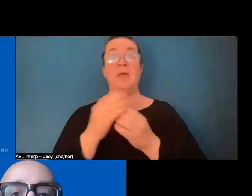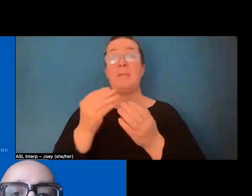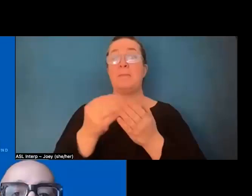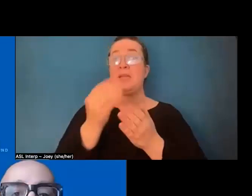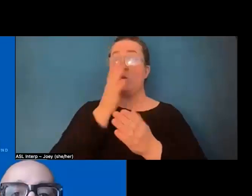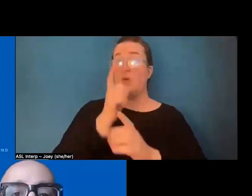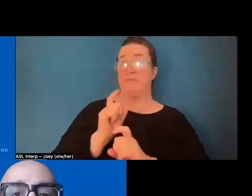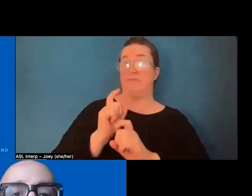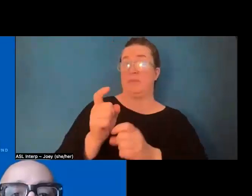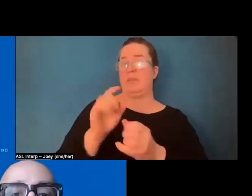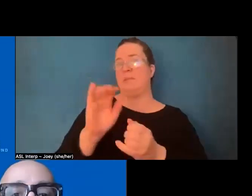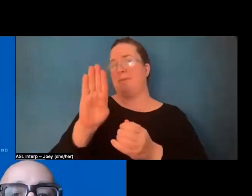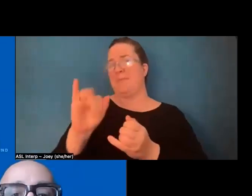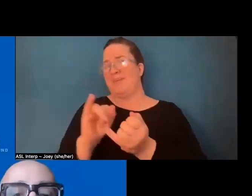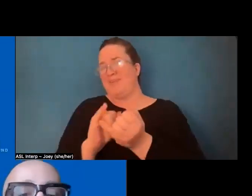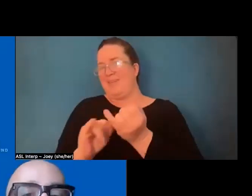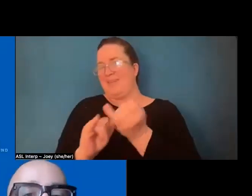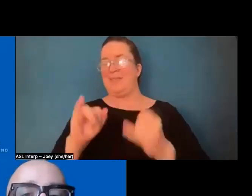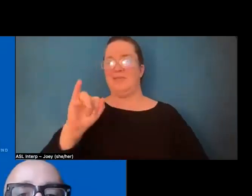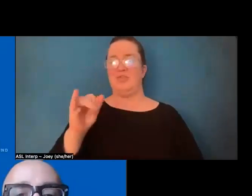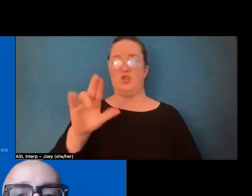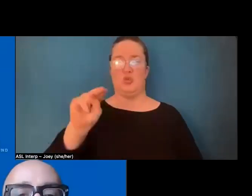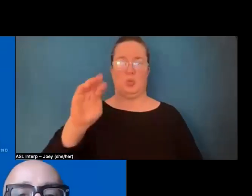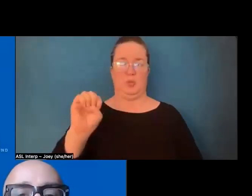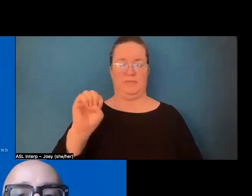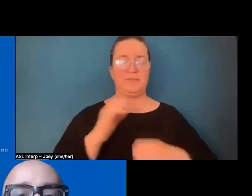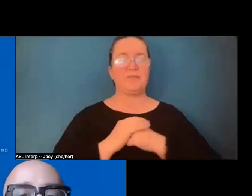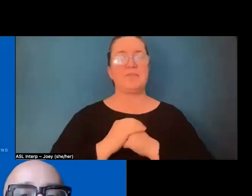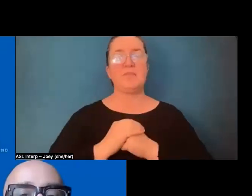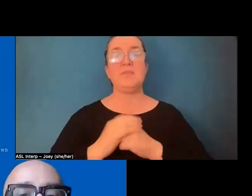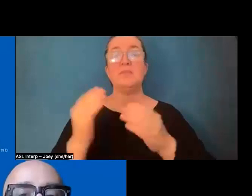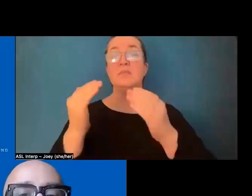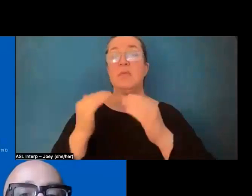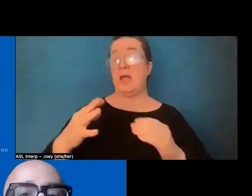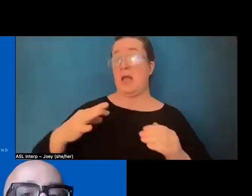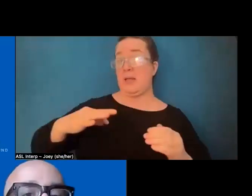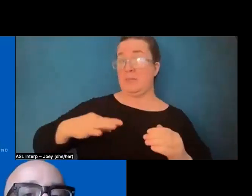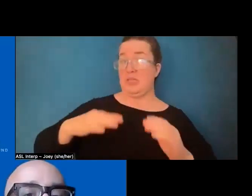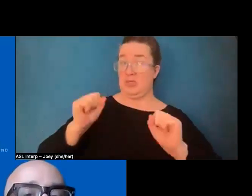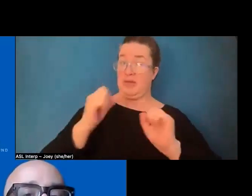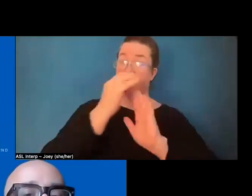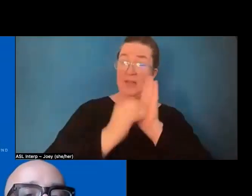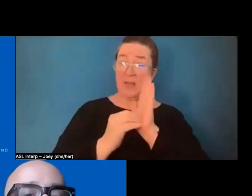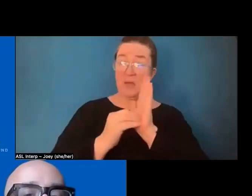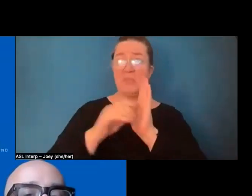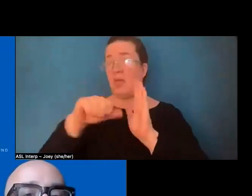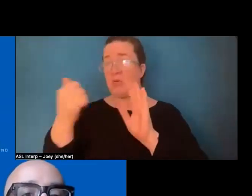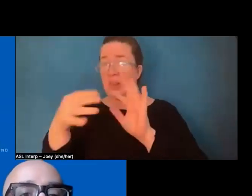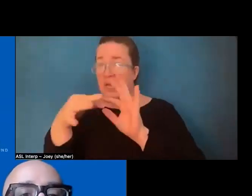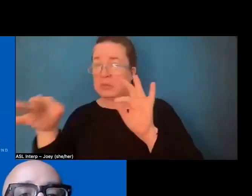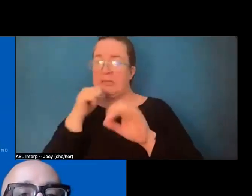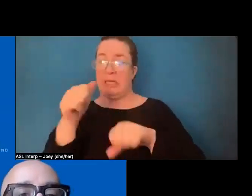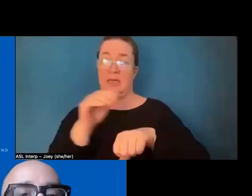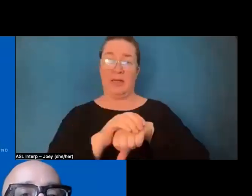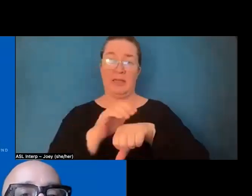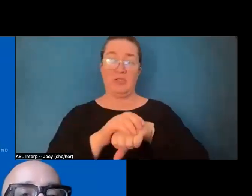right. And can applications be submitted in a language other than English? Max? Yeah,